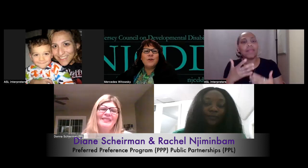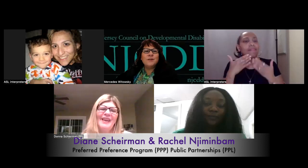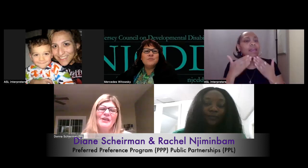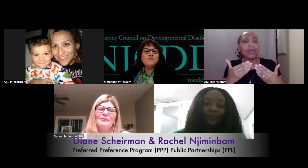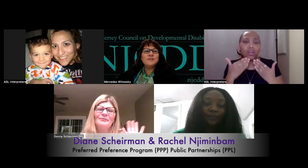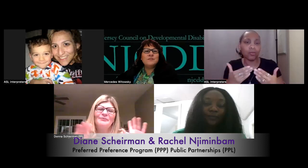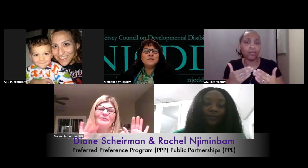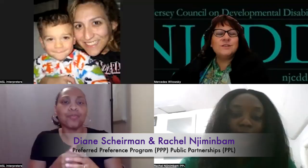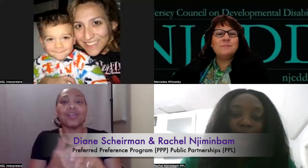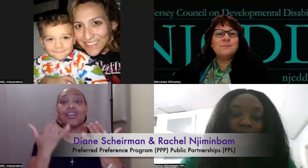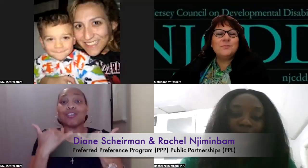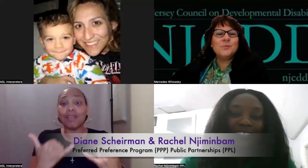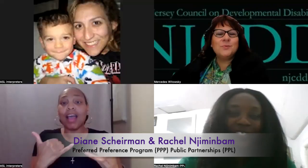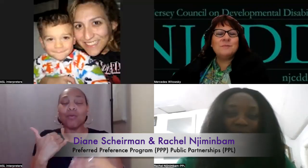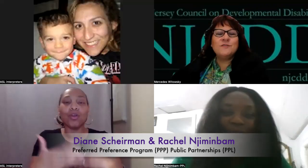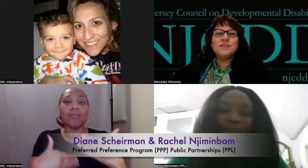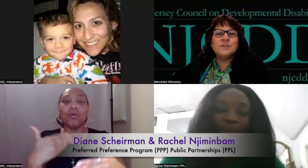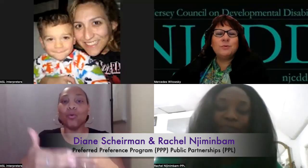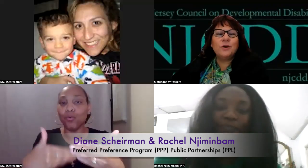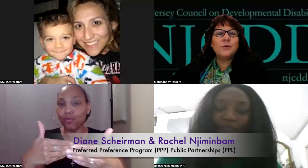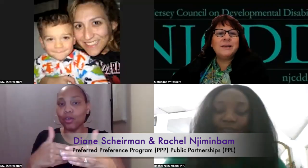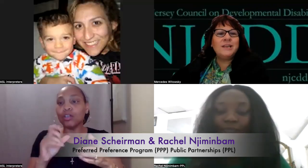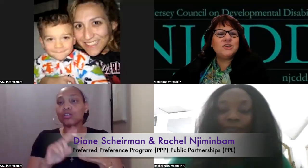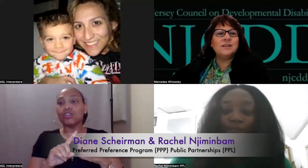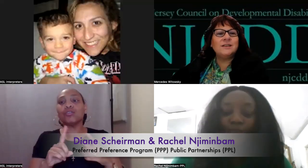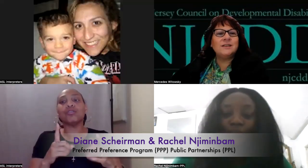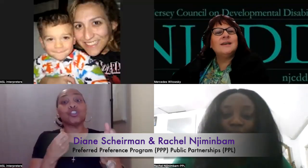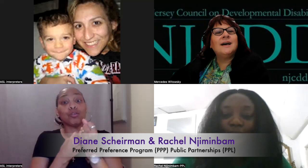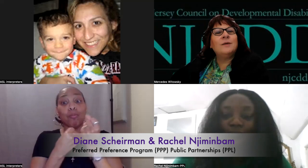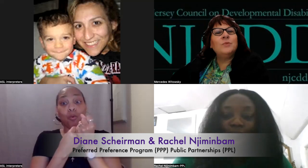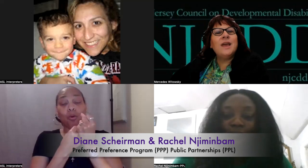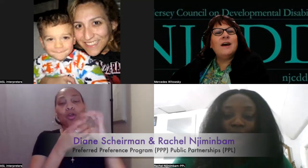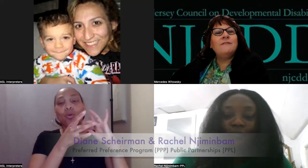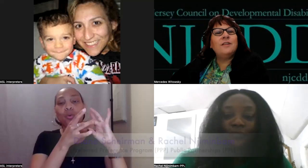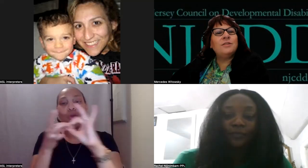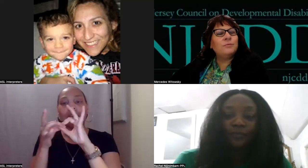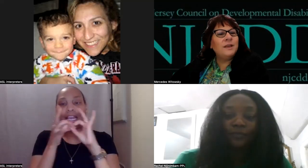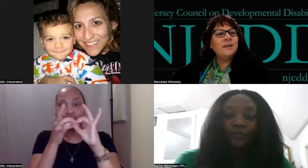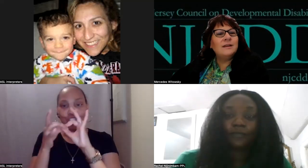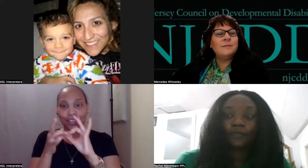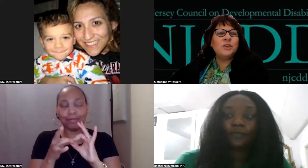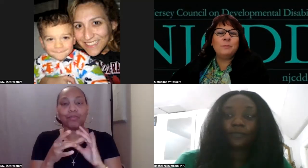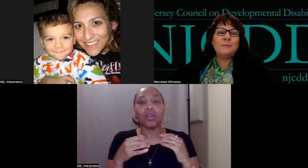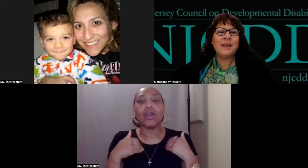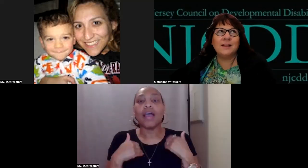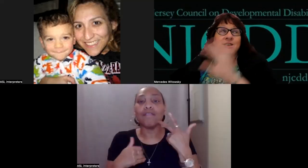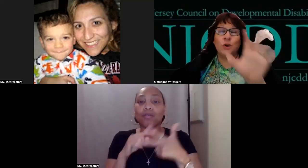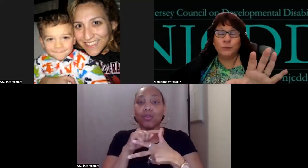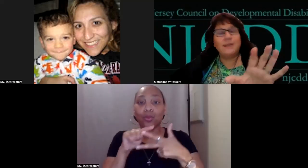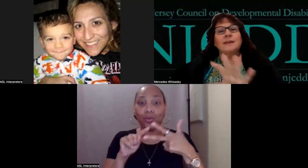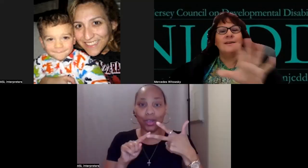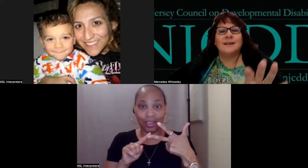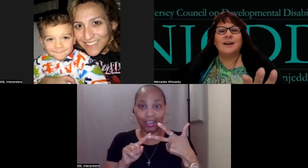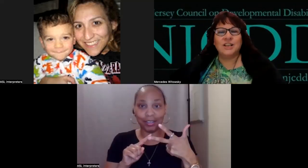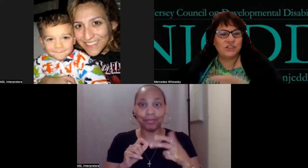Um, we're going to move into, we're going to move into support coordination. Um, we have three, you know, PPL is the